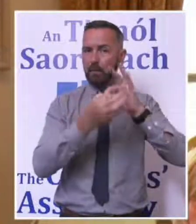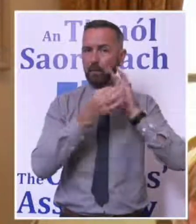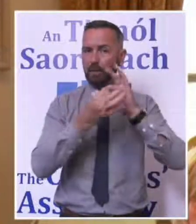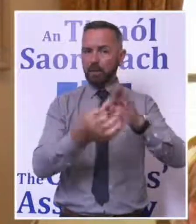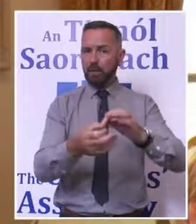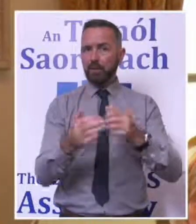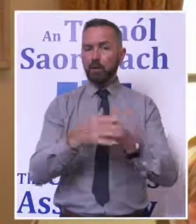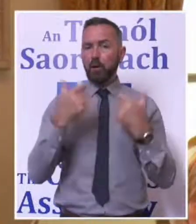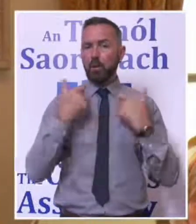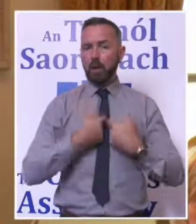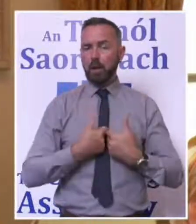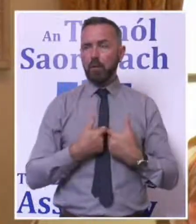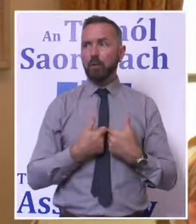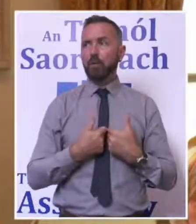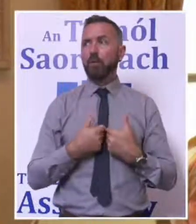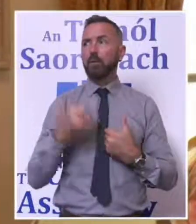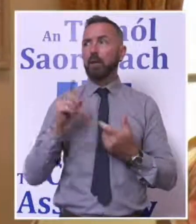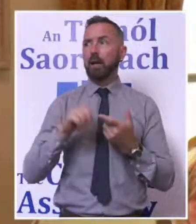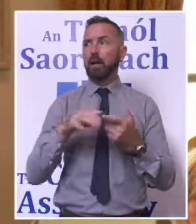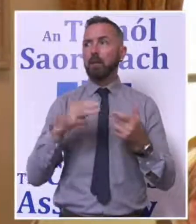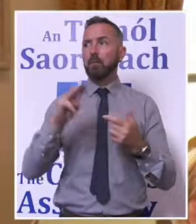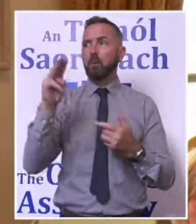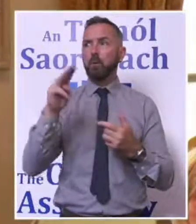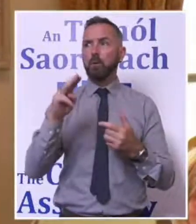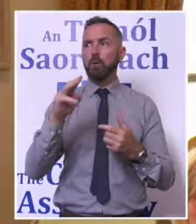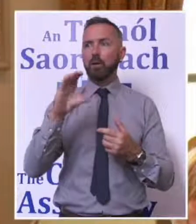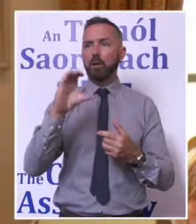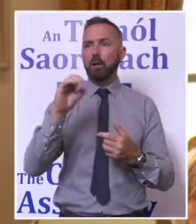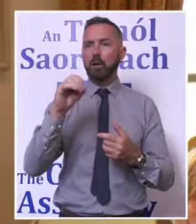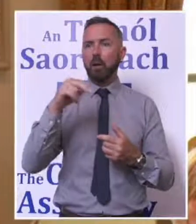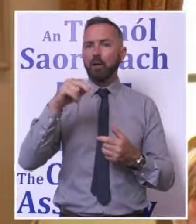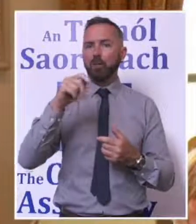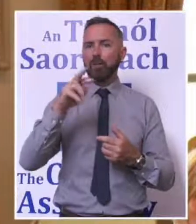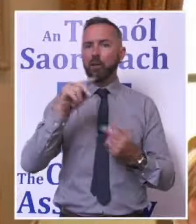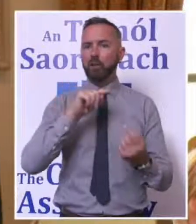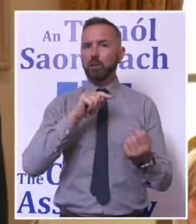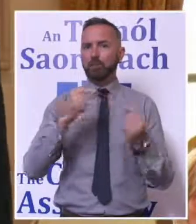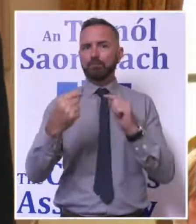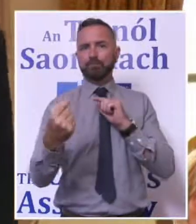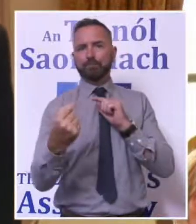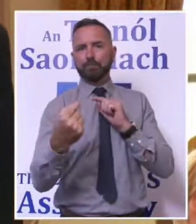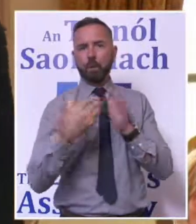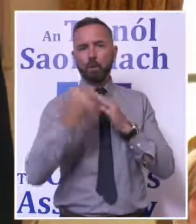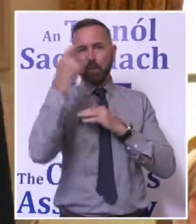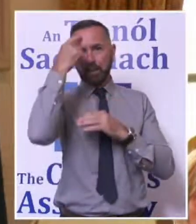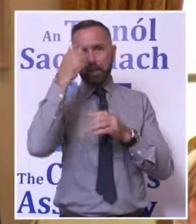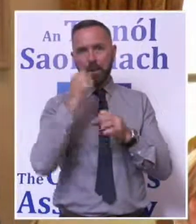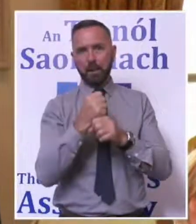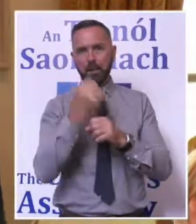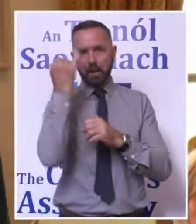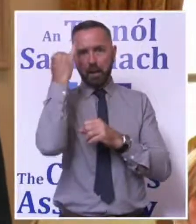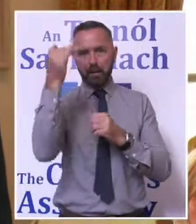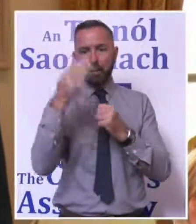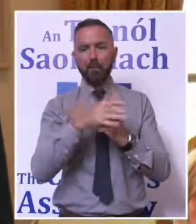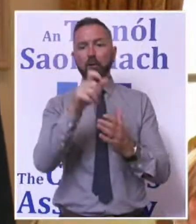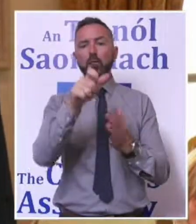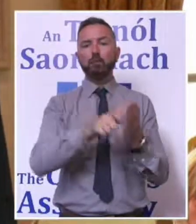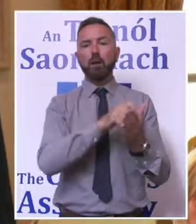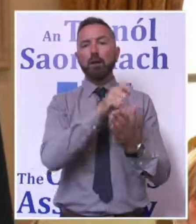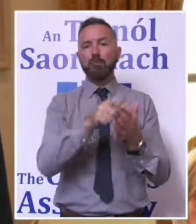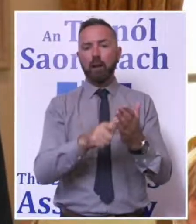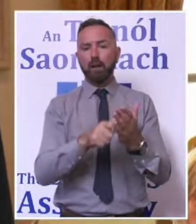support for the mayor? And maybe more controversially, what would you think of the idea of holding a plebiscite with a qualified